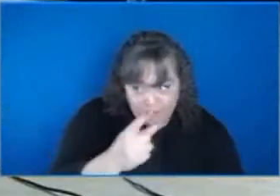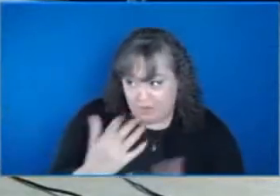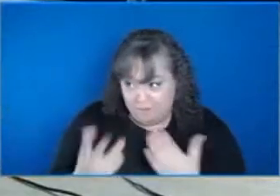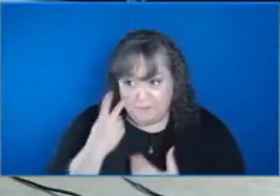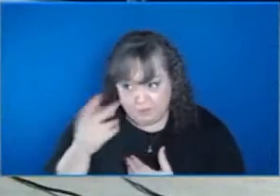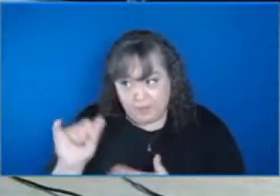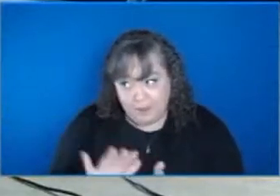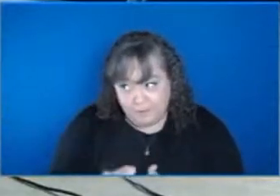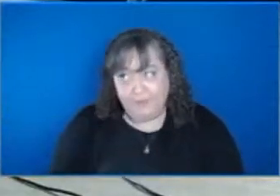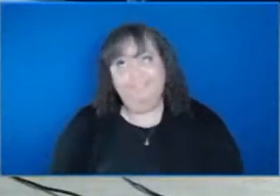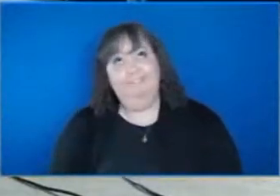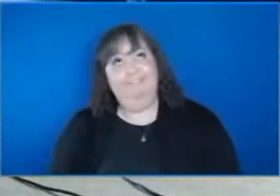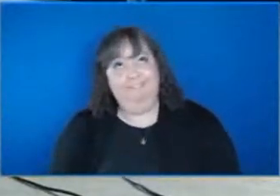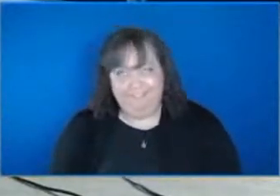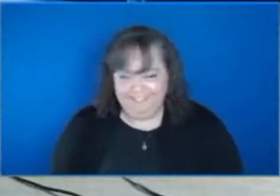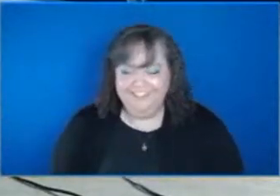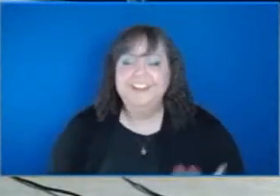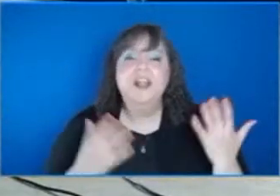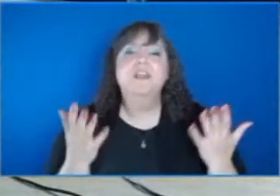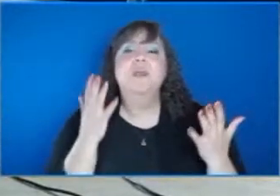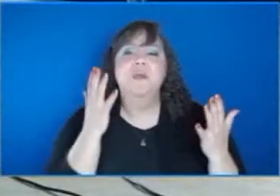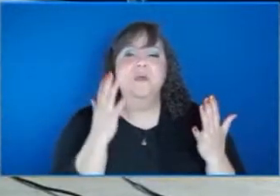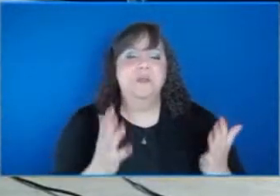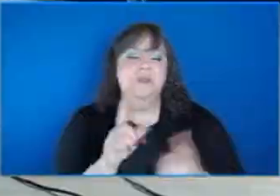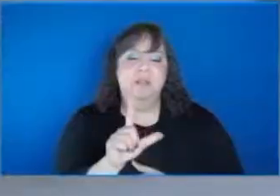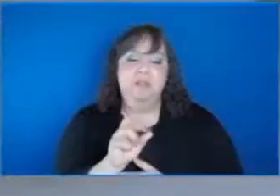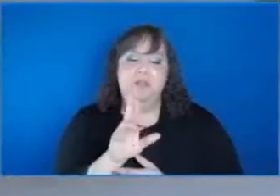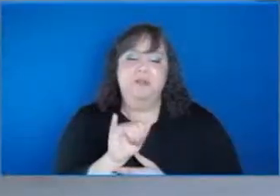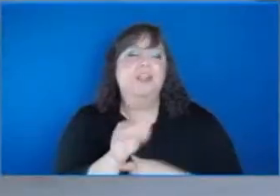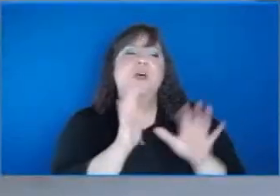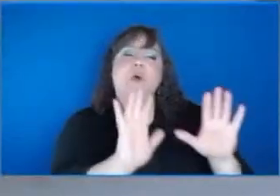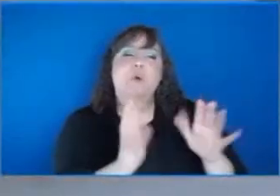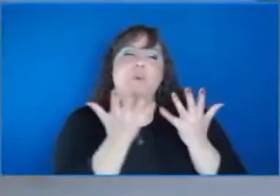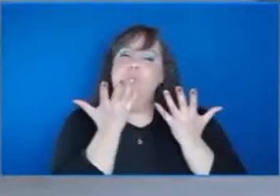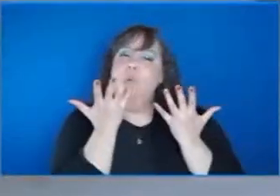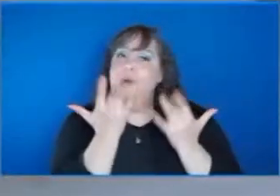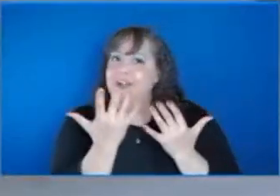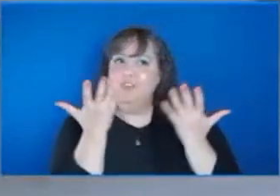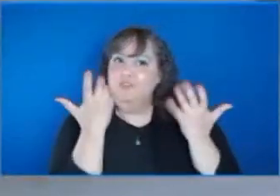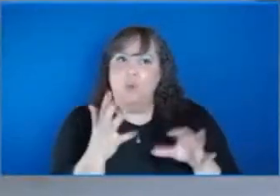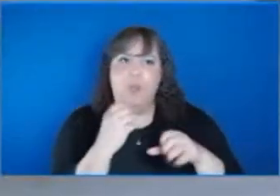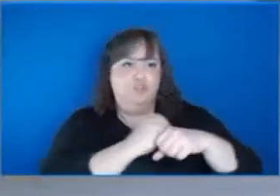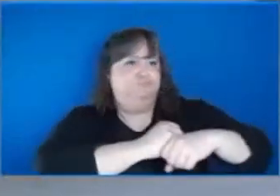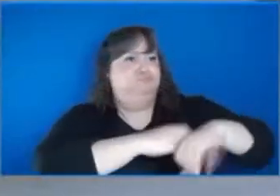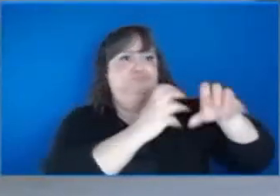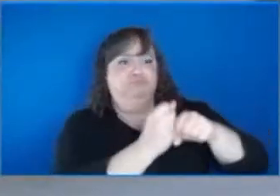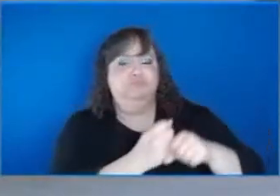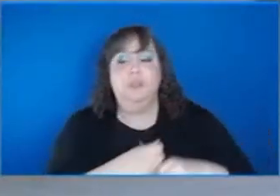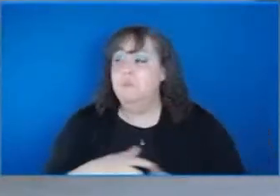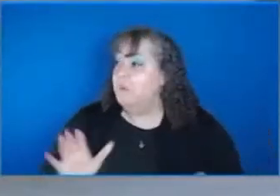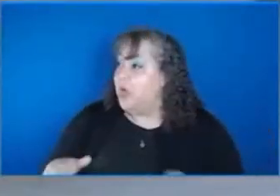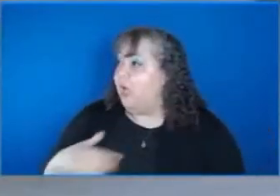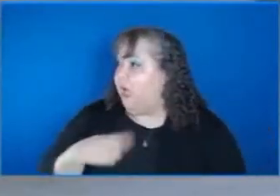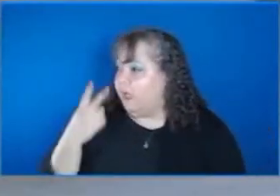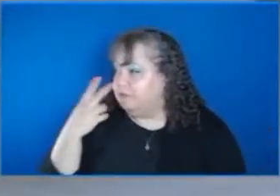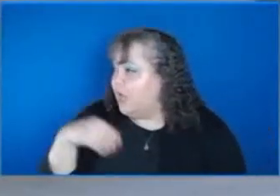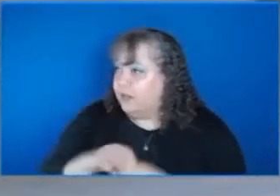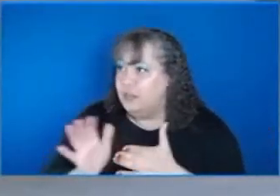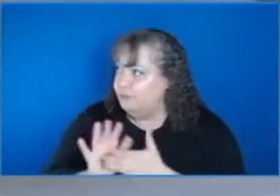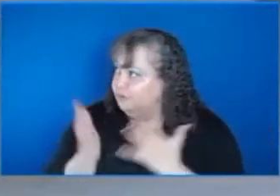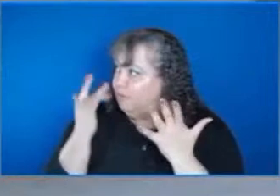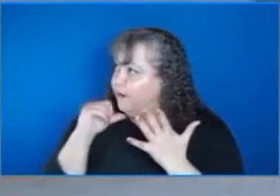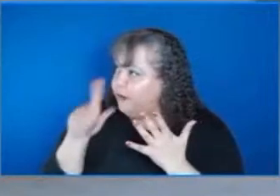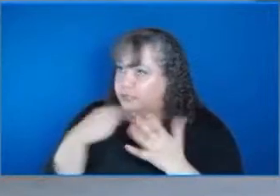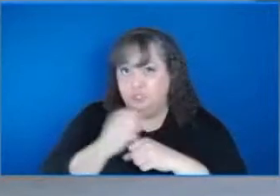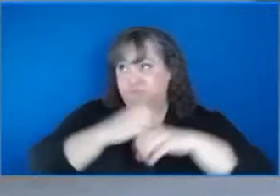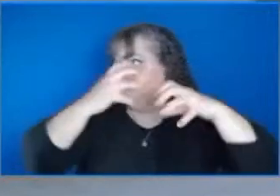though why you don't want to, explode an asteroid, because a lot of people say, well, I've seen it in the movies, don't you want to just explode the asteroid?